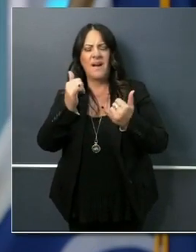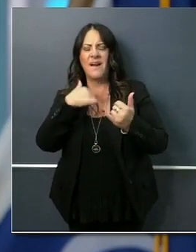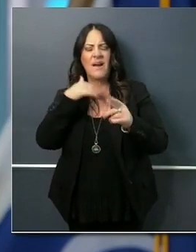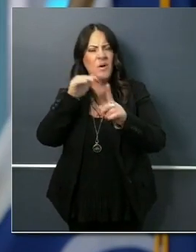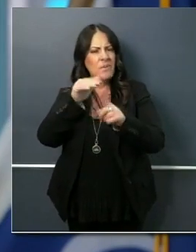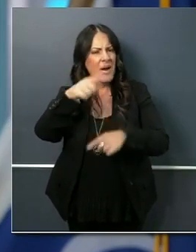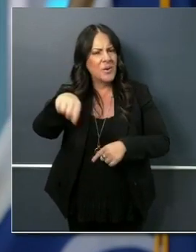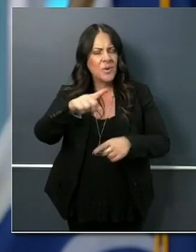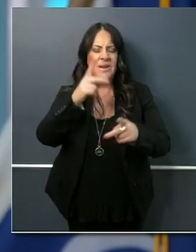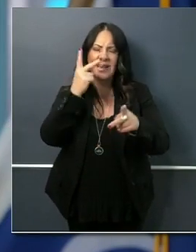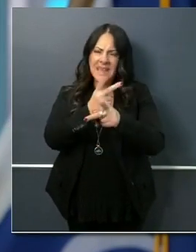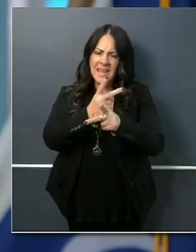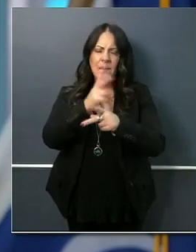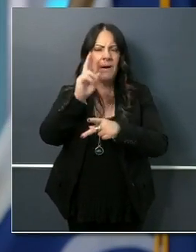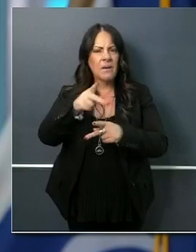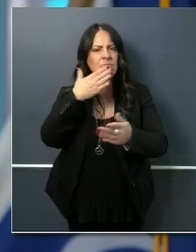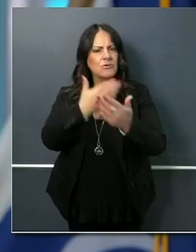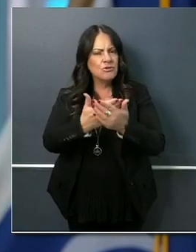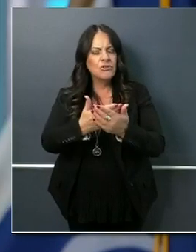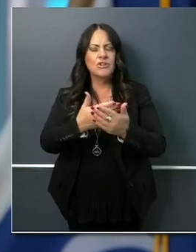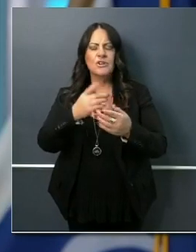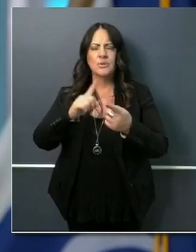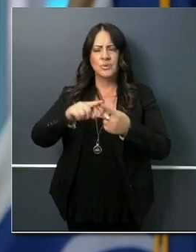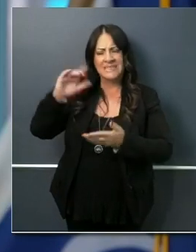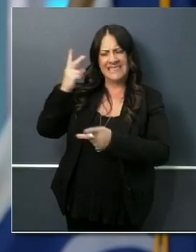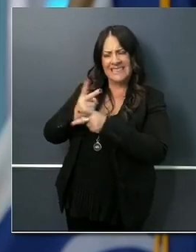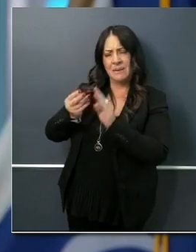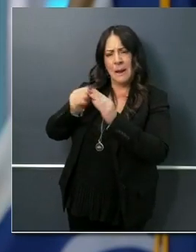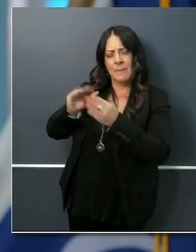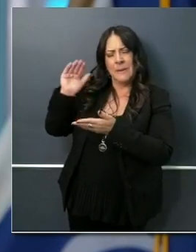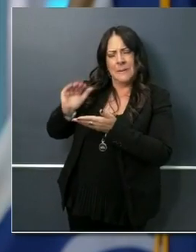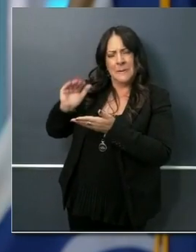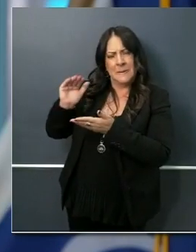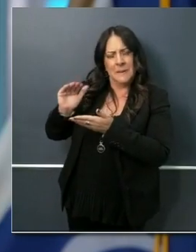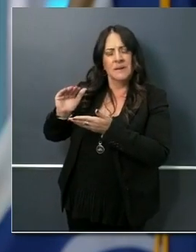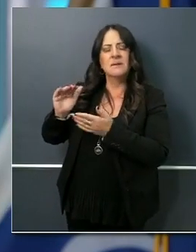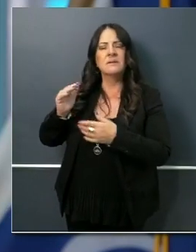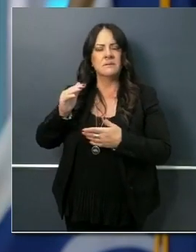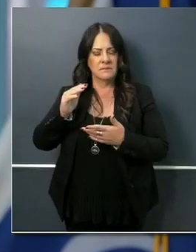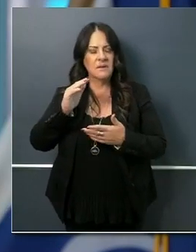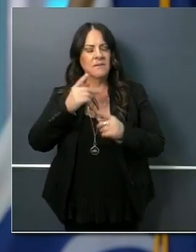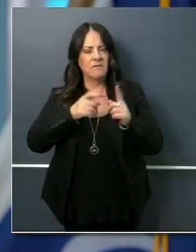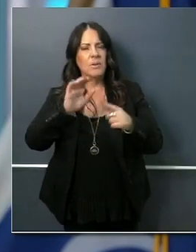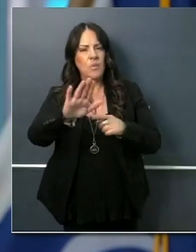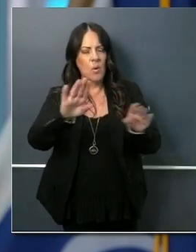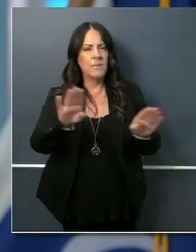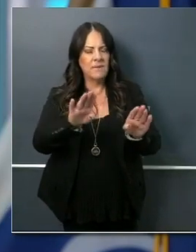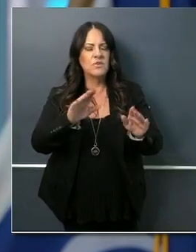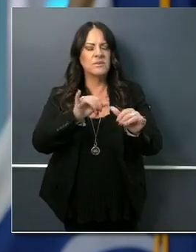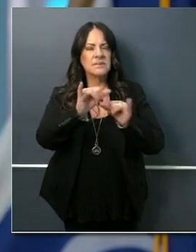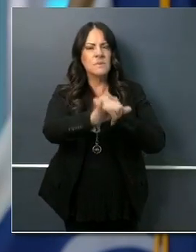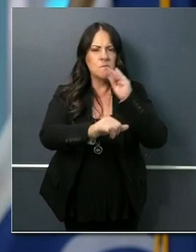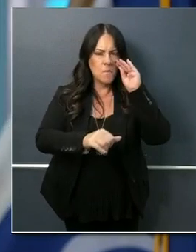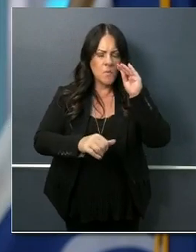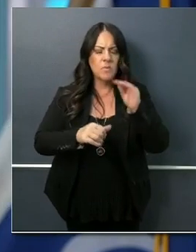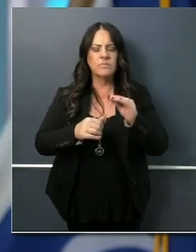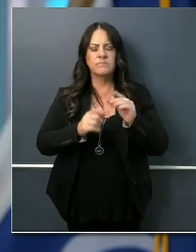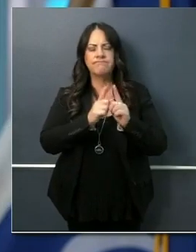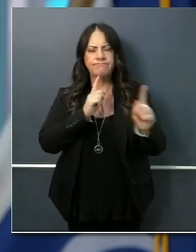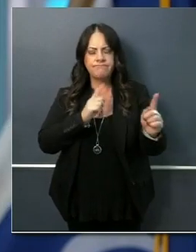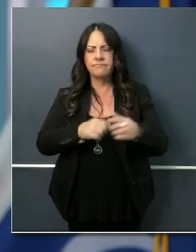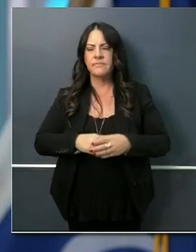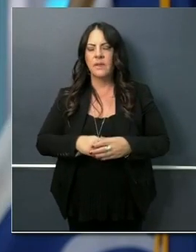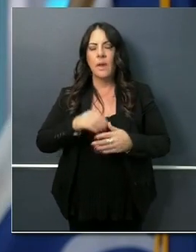do what we've done to help mitigate that until these lines turn in the opposite direction. But to your point